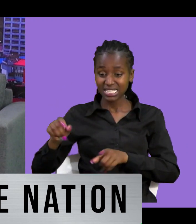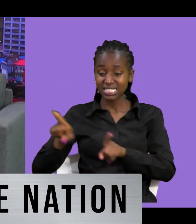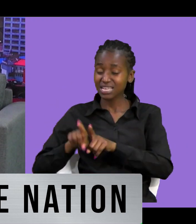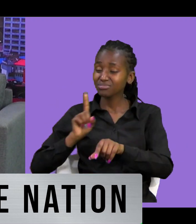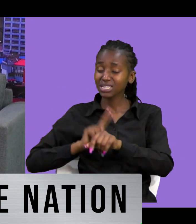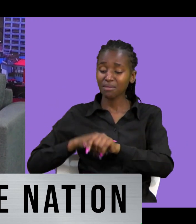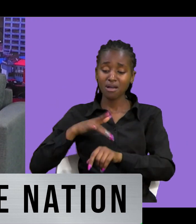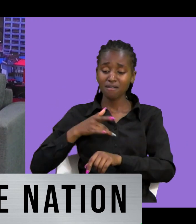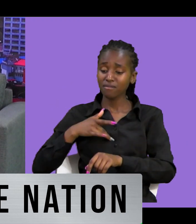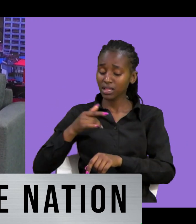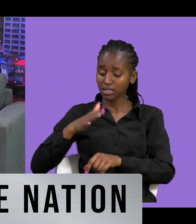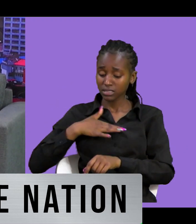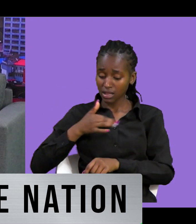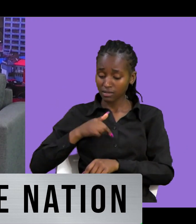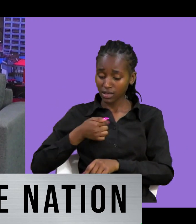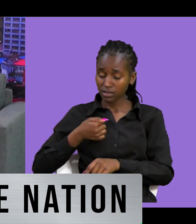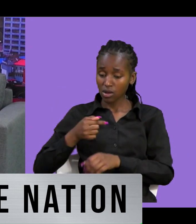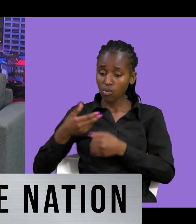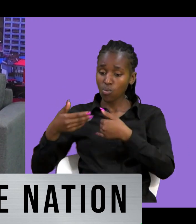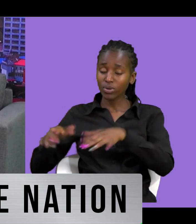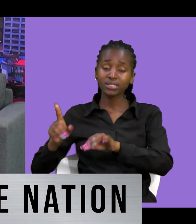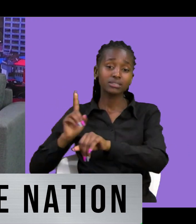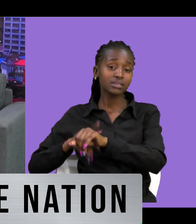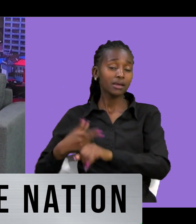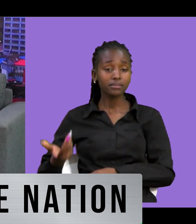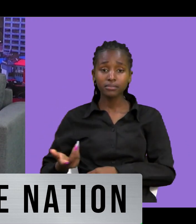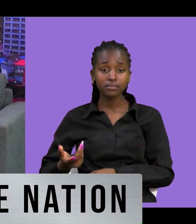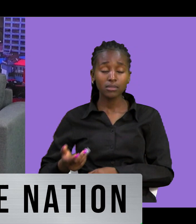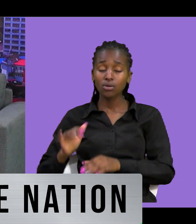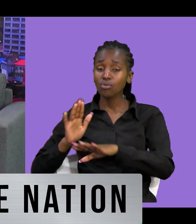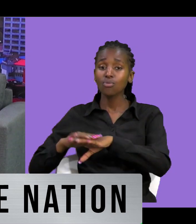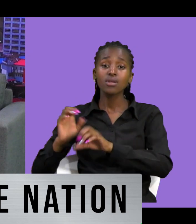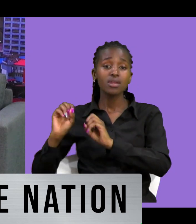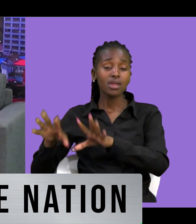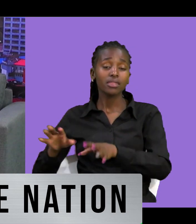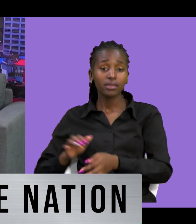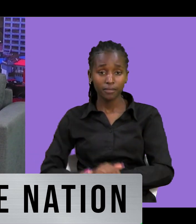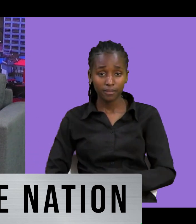your efforts and your time have been wasted. Okay. Yeah.